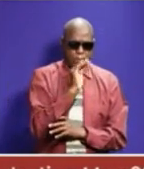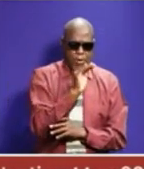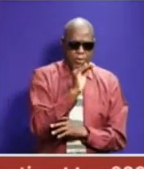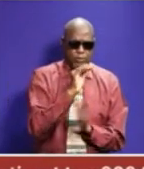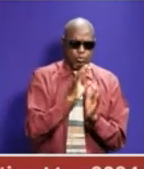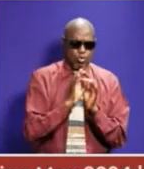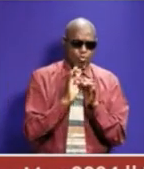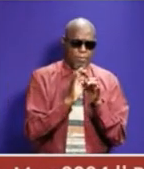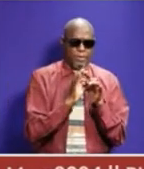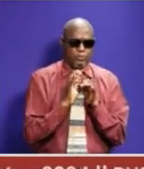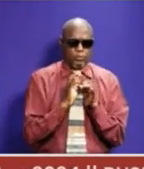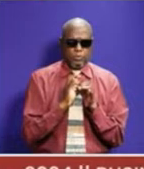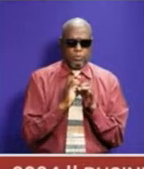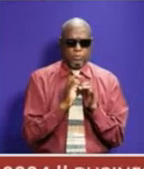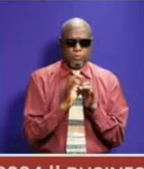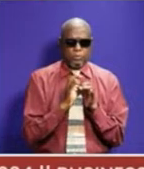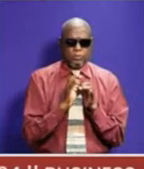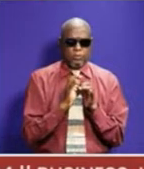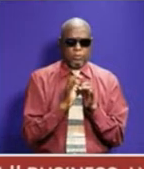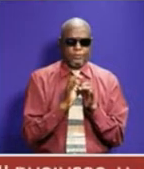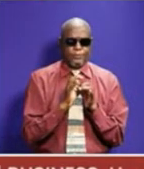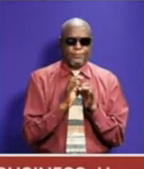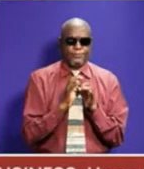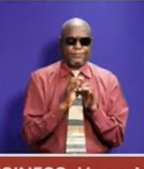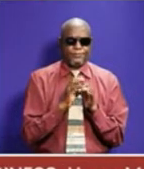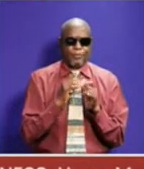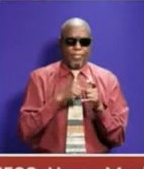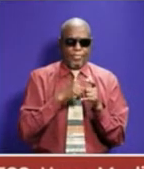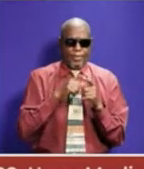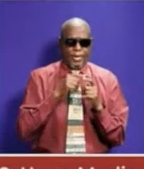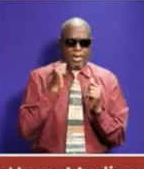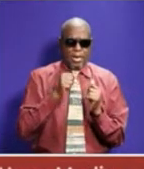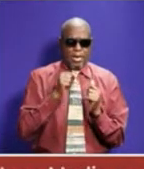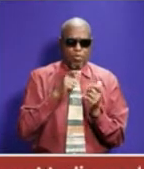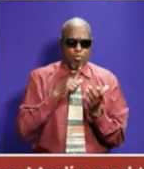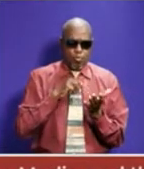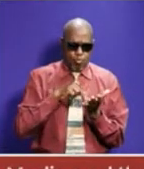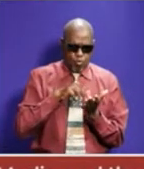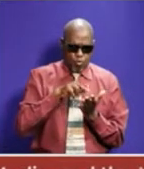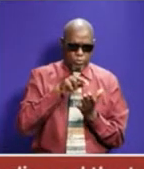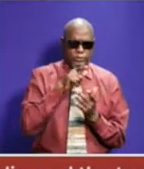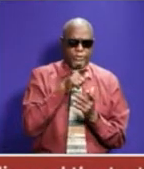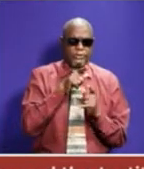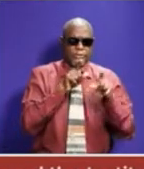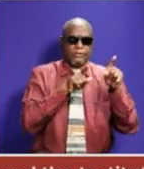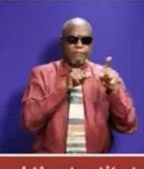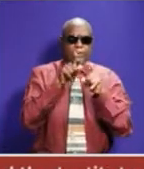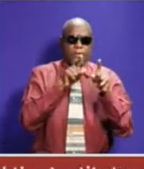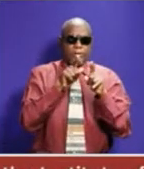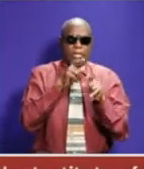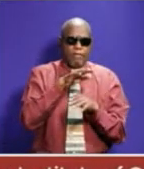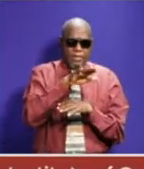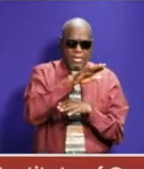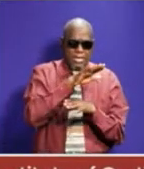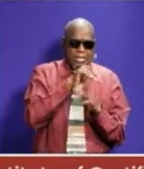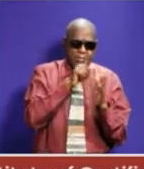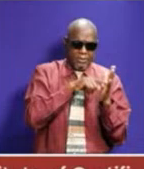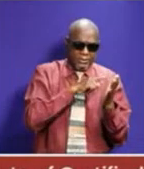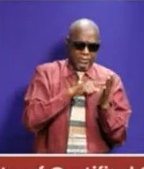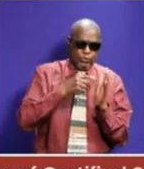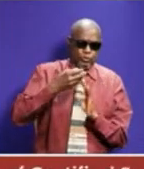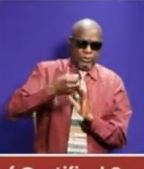tushirikiane. Ndio tuweze kutembea hii safari, na kama mahali kuna makosa